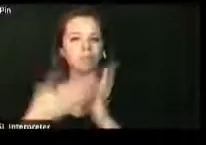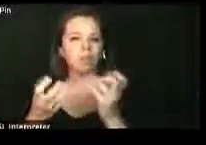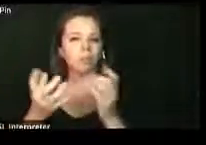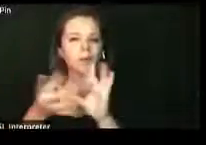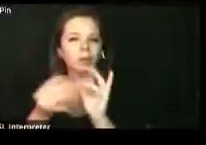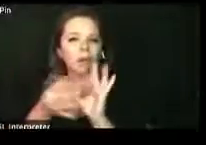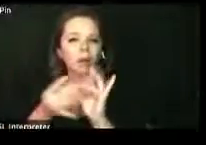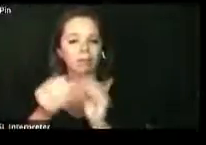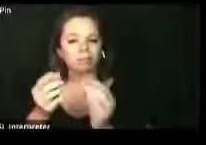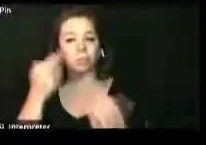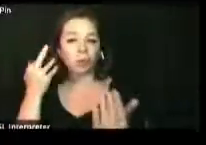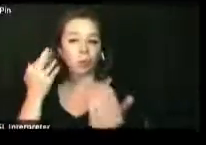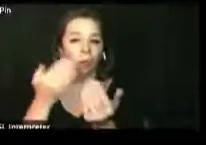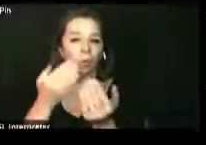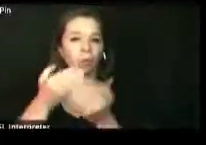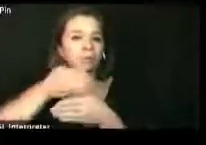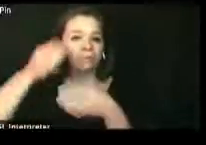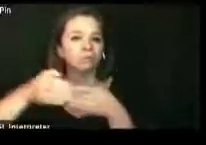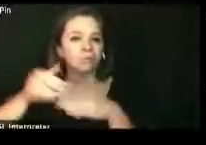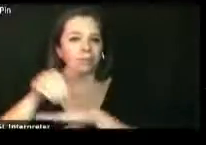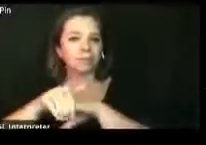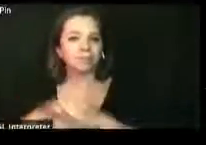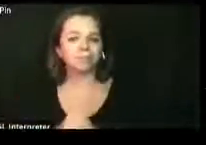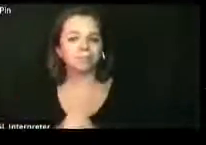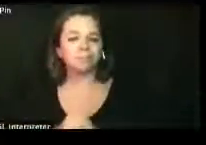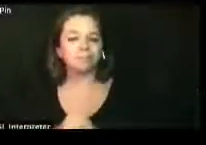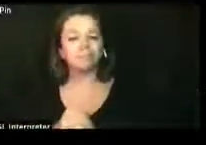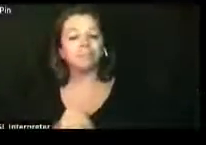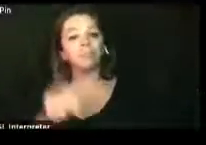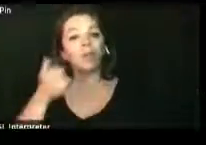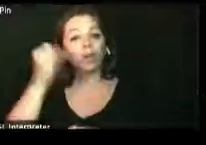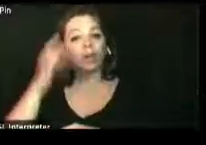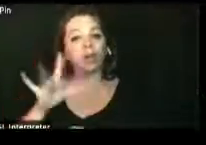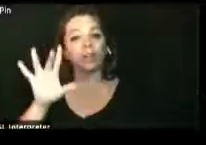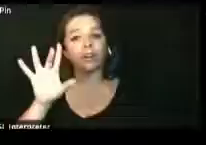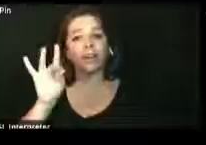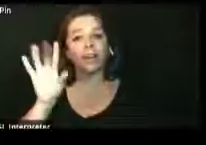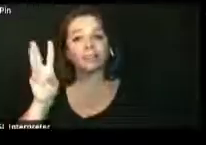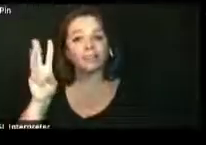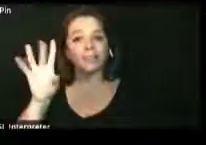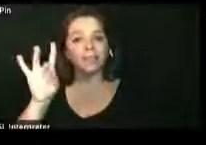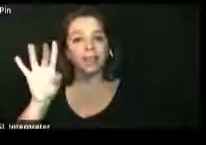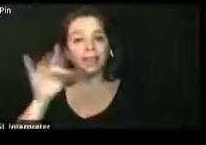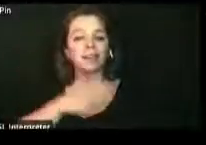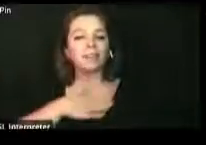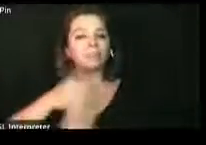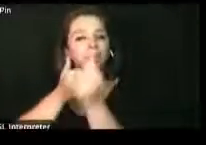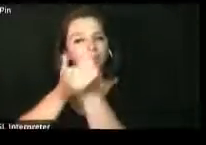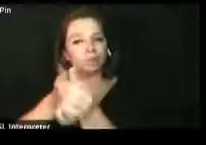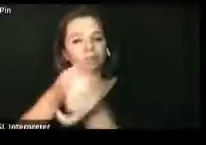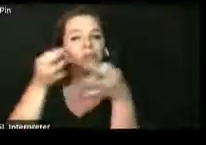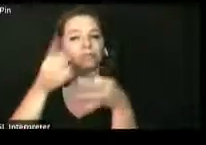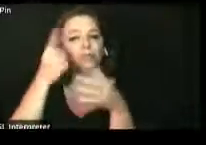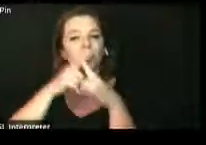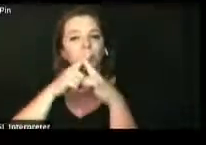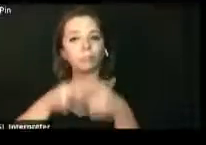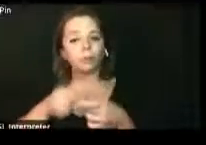night. Caller 8688, if you will please follow the prompts to unmute by pressing star 6.